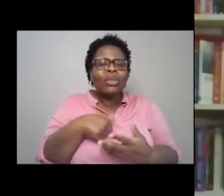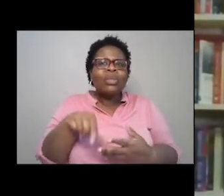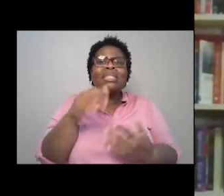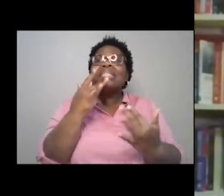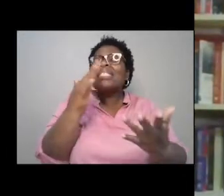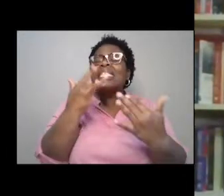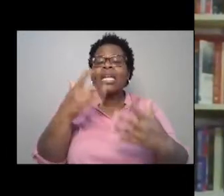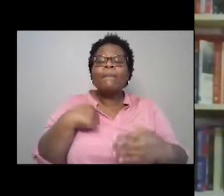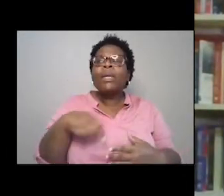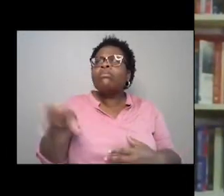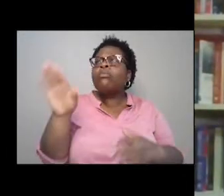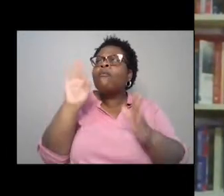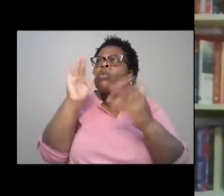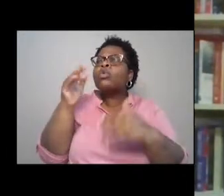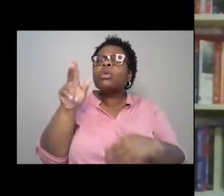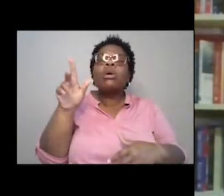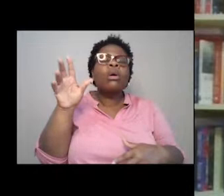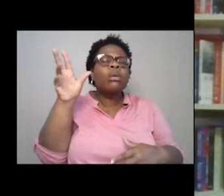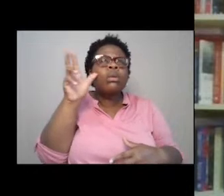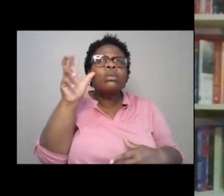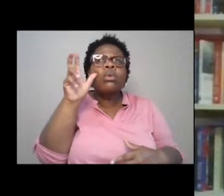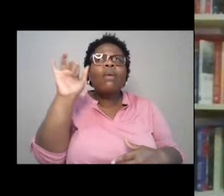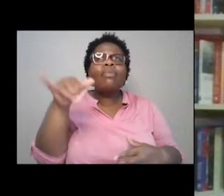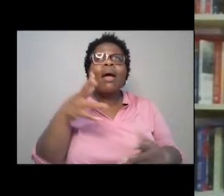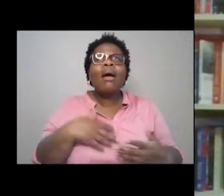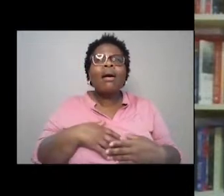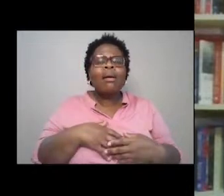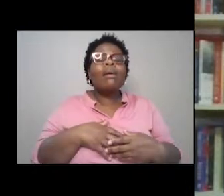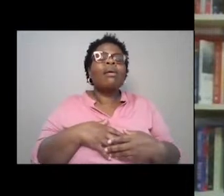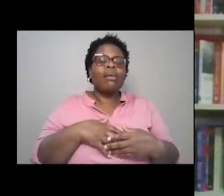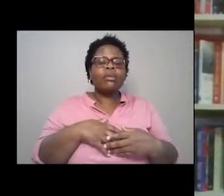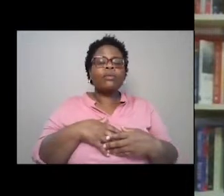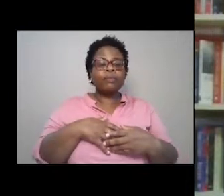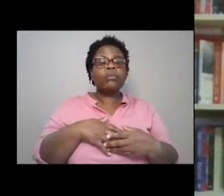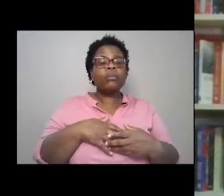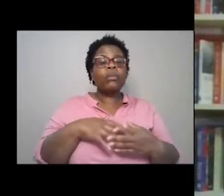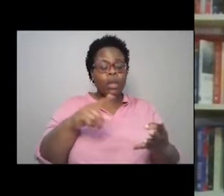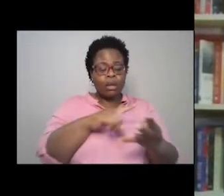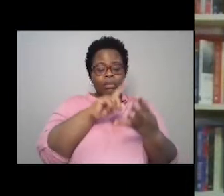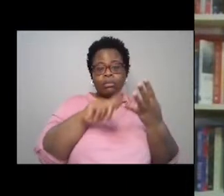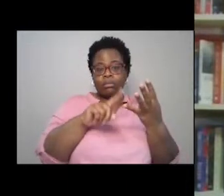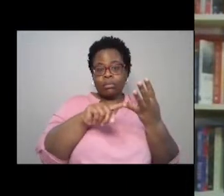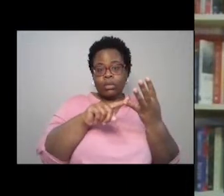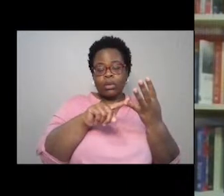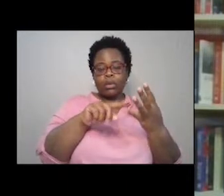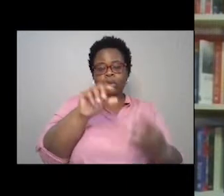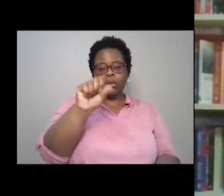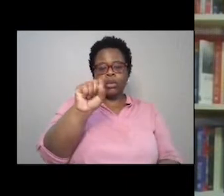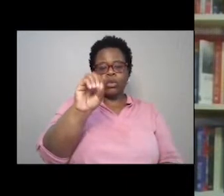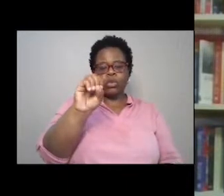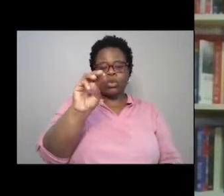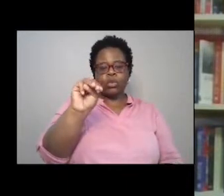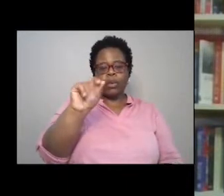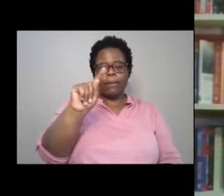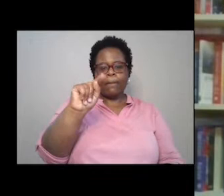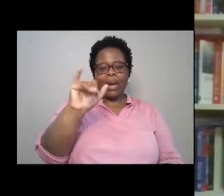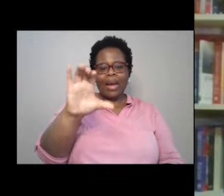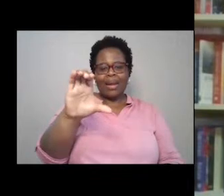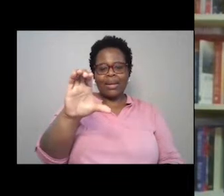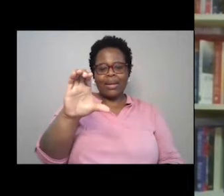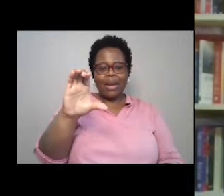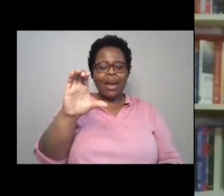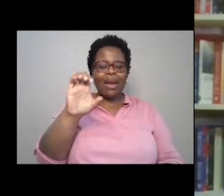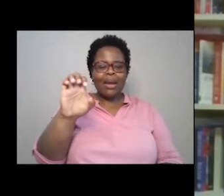and going in our minds. And finally, this you do need some assistance with, but something called